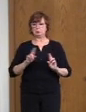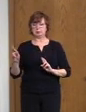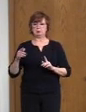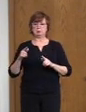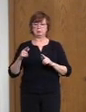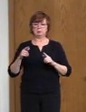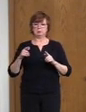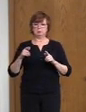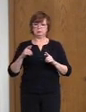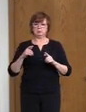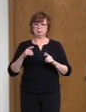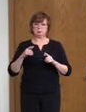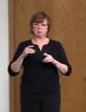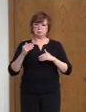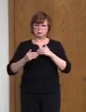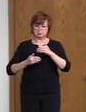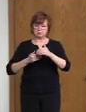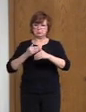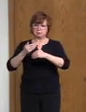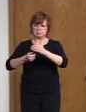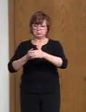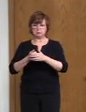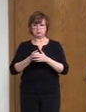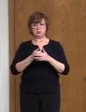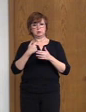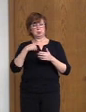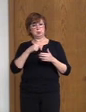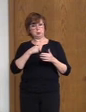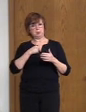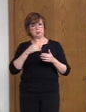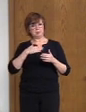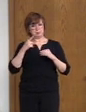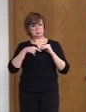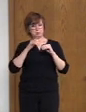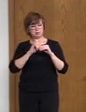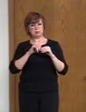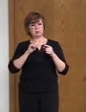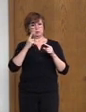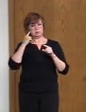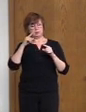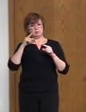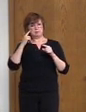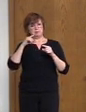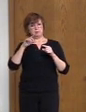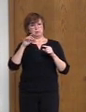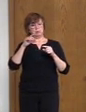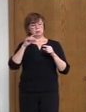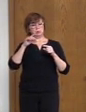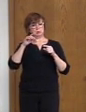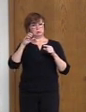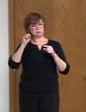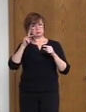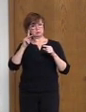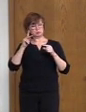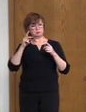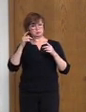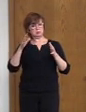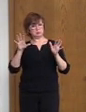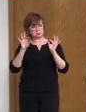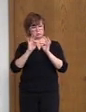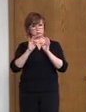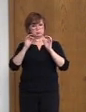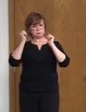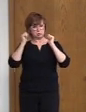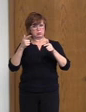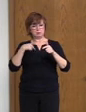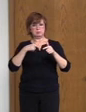portion of Saskatchewan's population. Just like everything else when it comes to fighting COVID, we all have a role to play, as